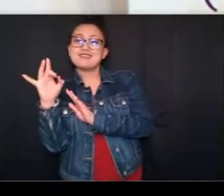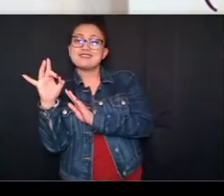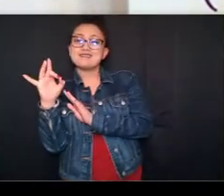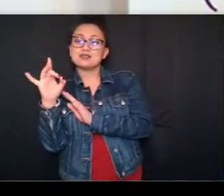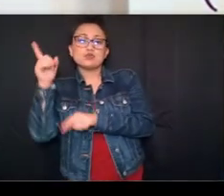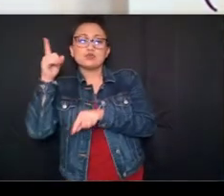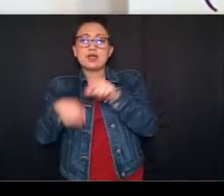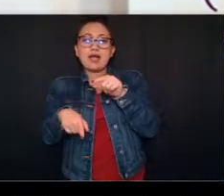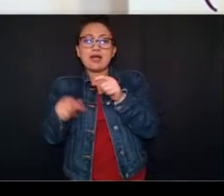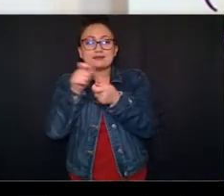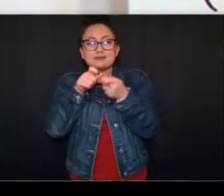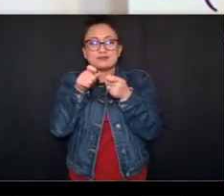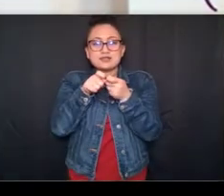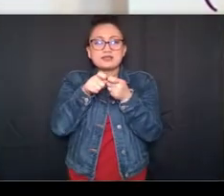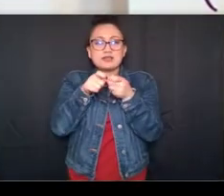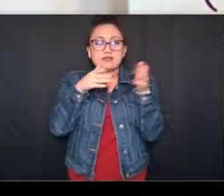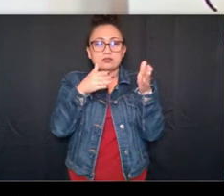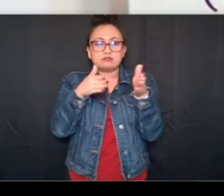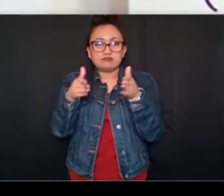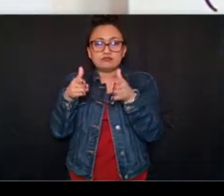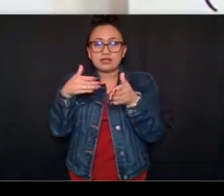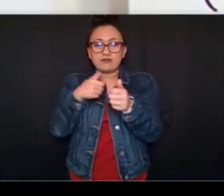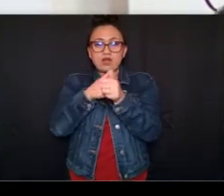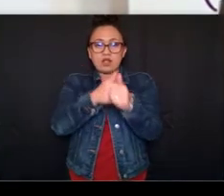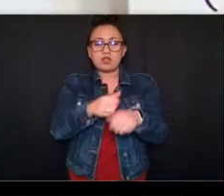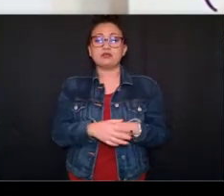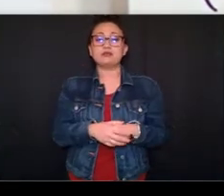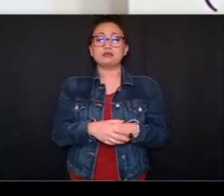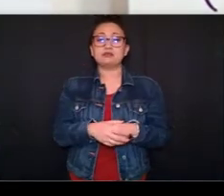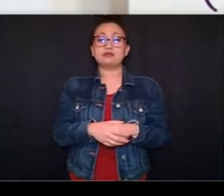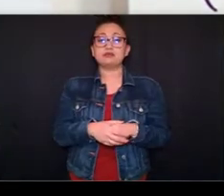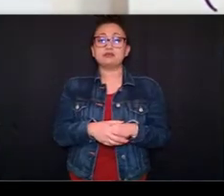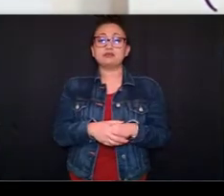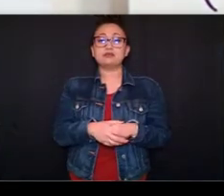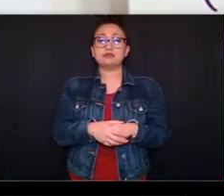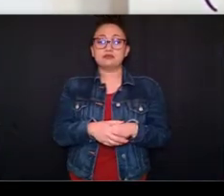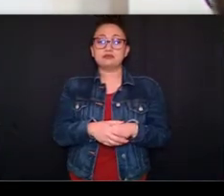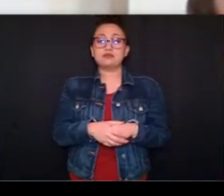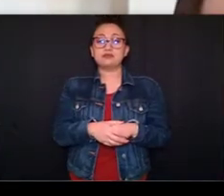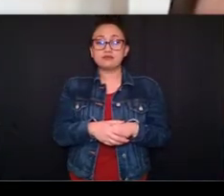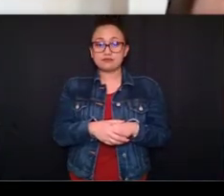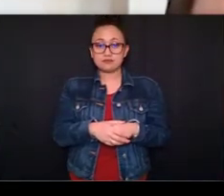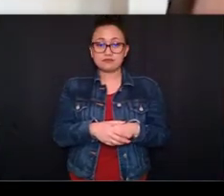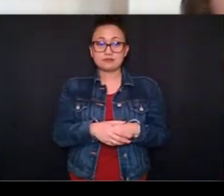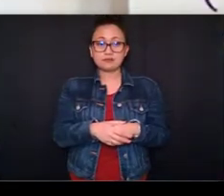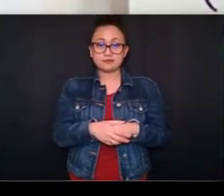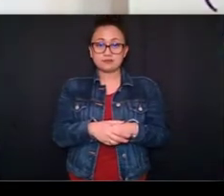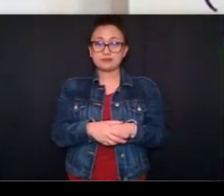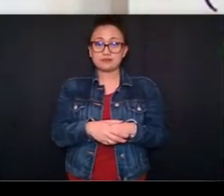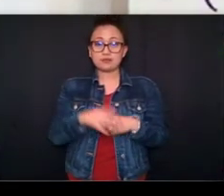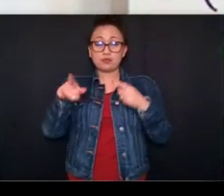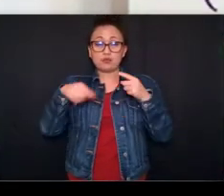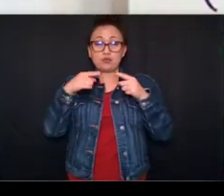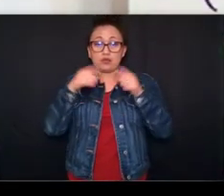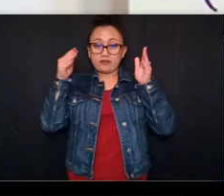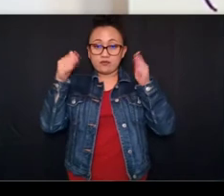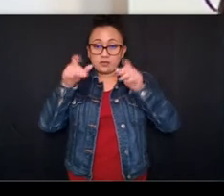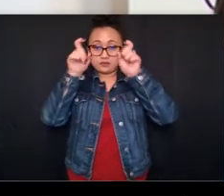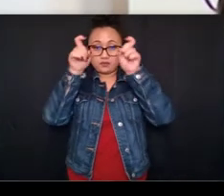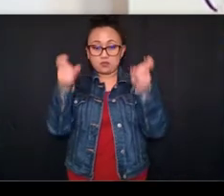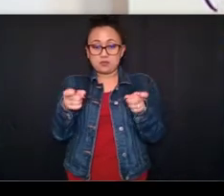way of doing it. You do inside the parentheses. Once you're zoomed inside the parentheses, you always look for multiplication and division first, then adding